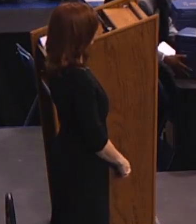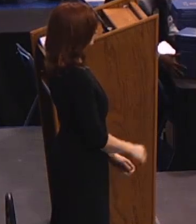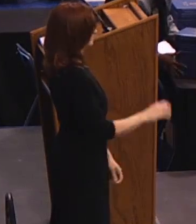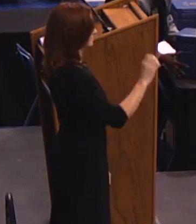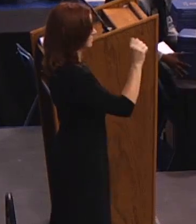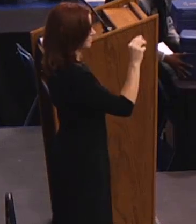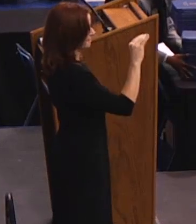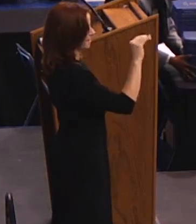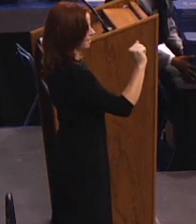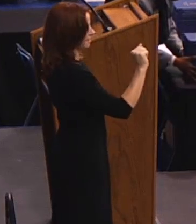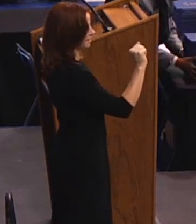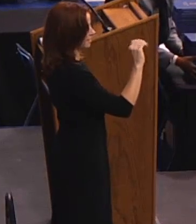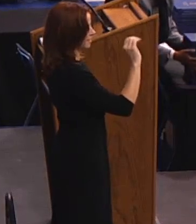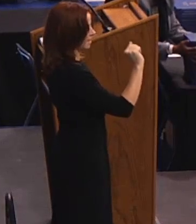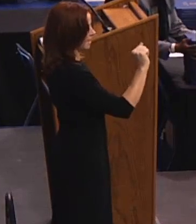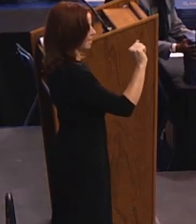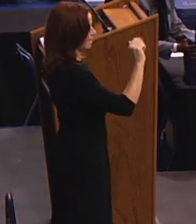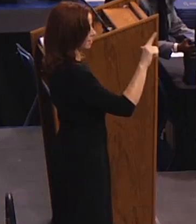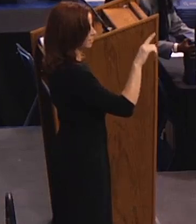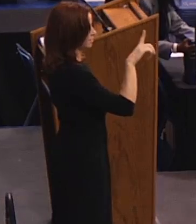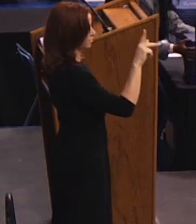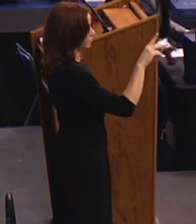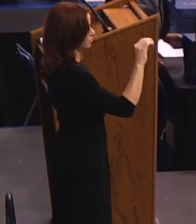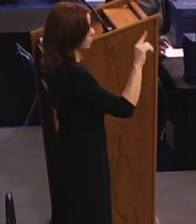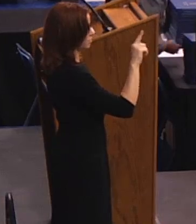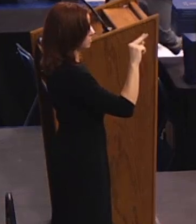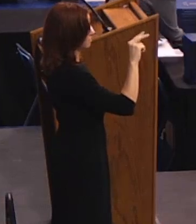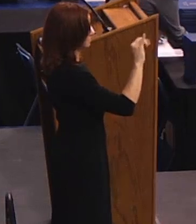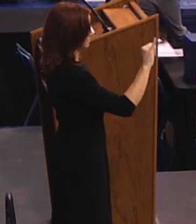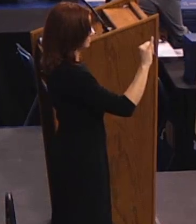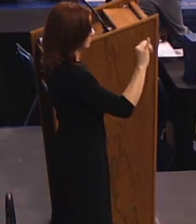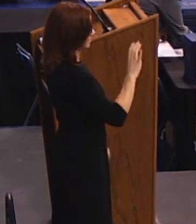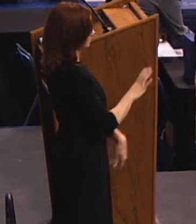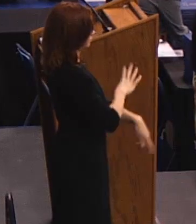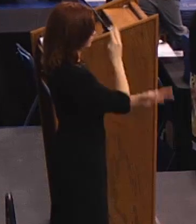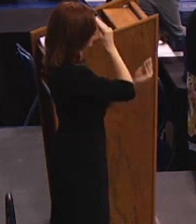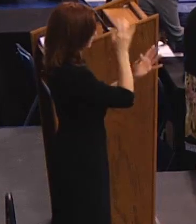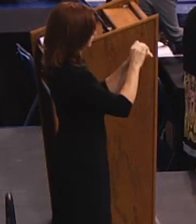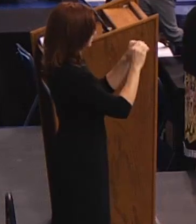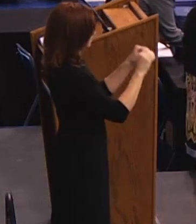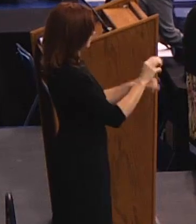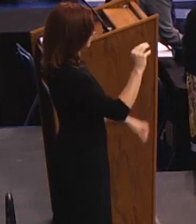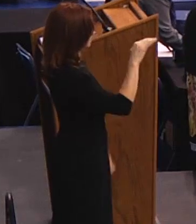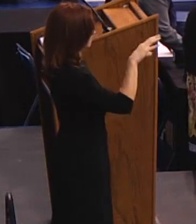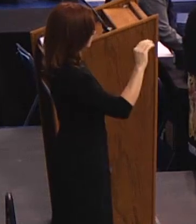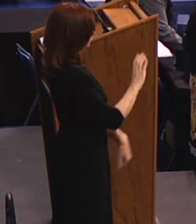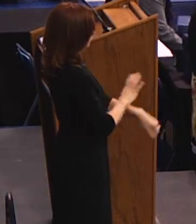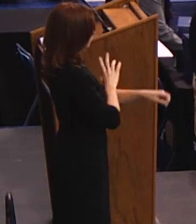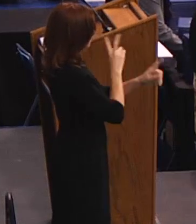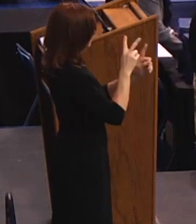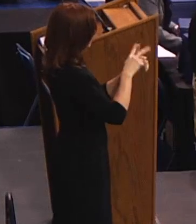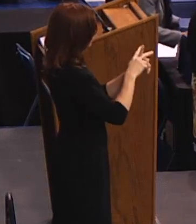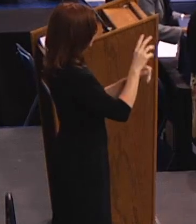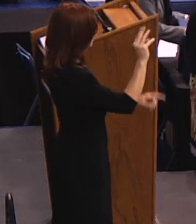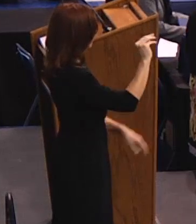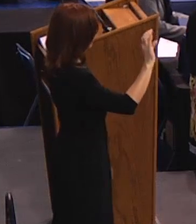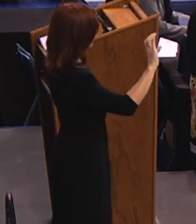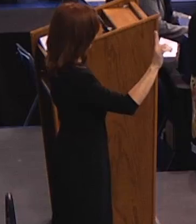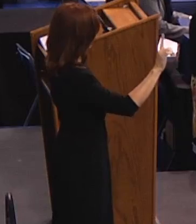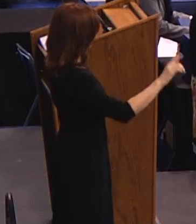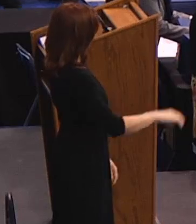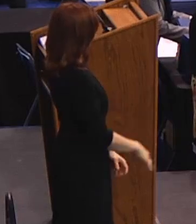Samaya Jaber Alkalani, Computer Information Systems, Microcomputer Applications, magna cum